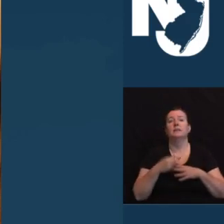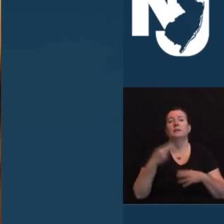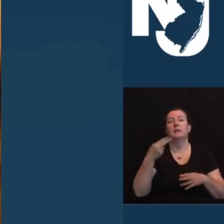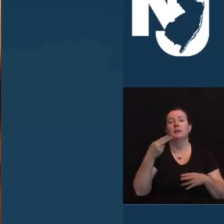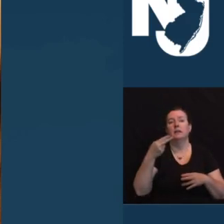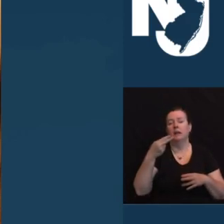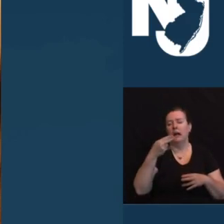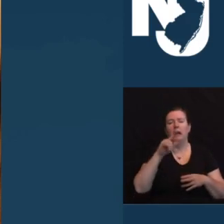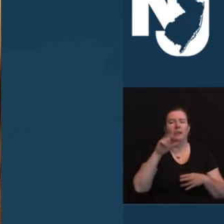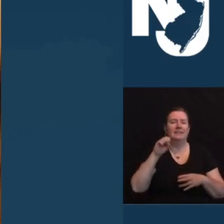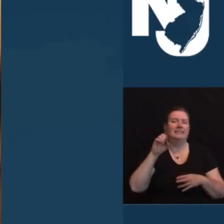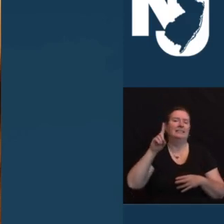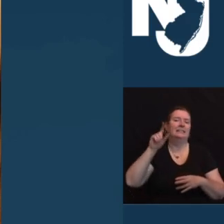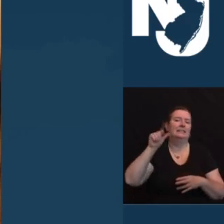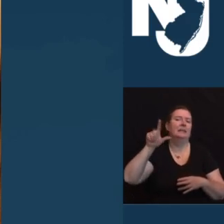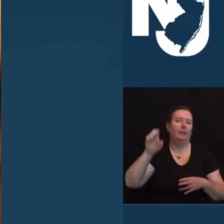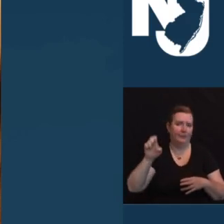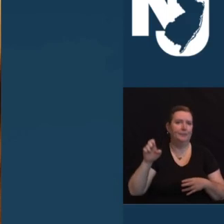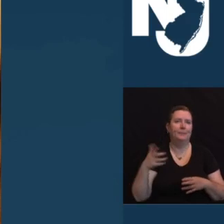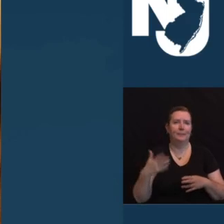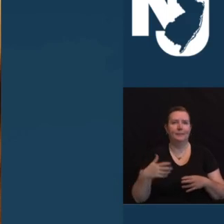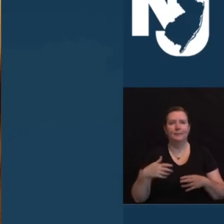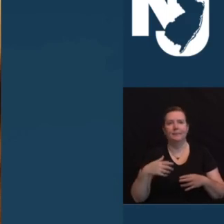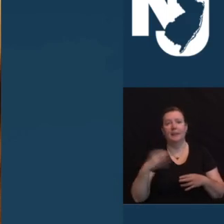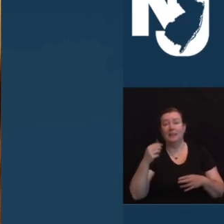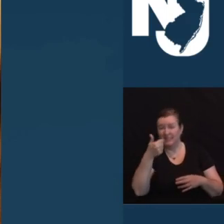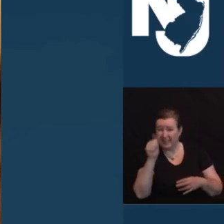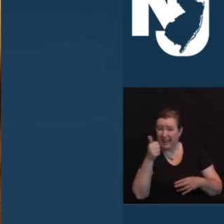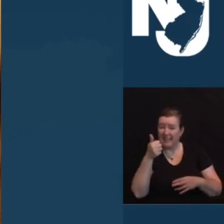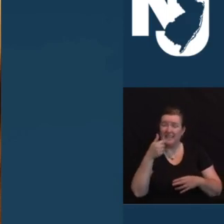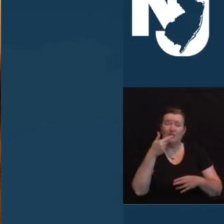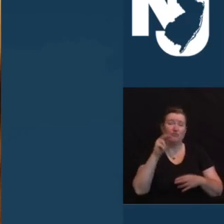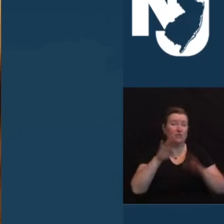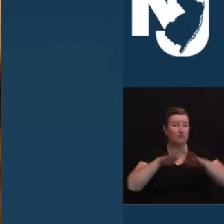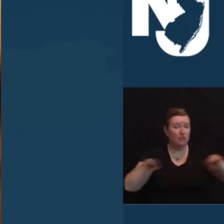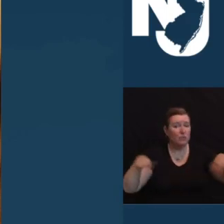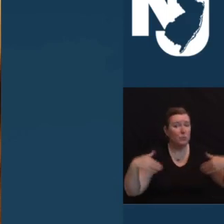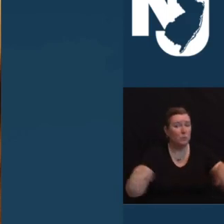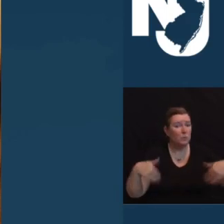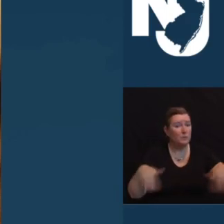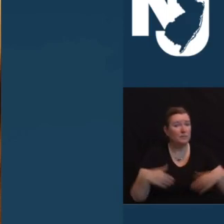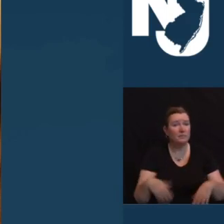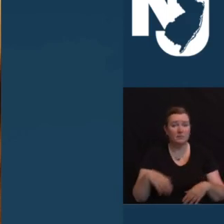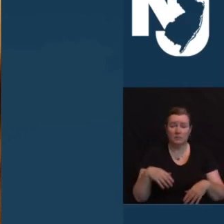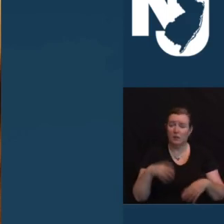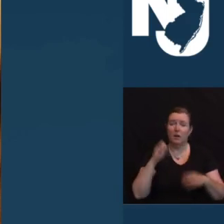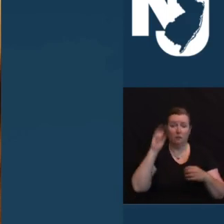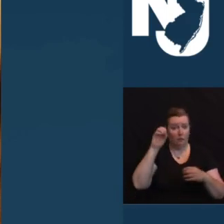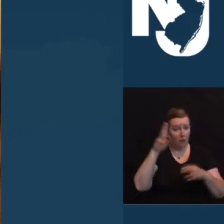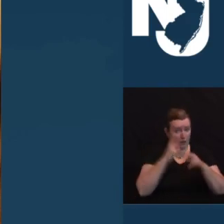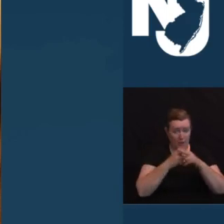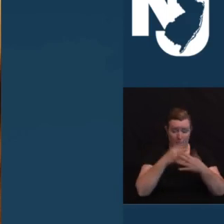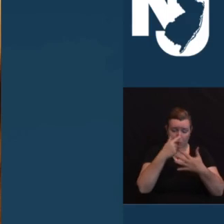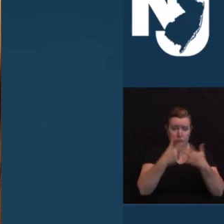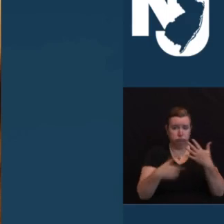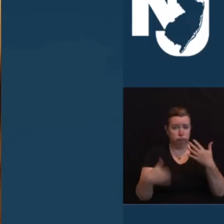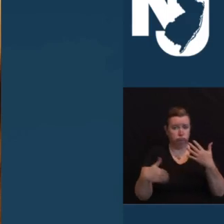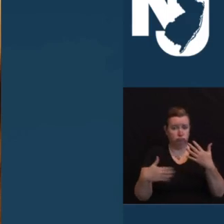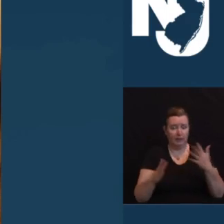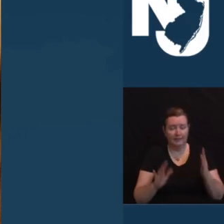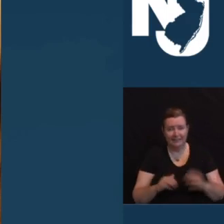10 beloved grandchildren. Are you ready, Judy? Megan, Sean, Tara, Lorelei, Calvin, Daphne,